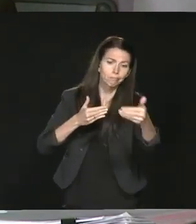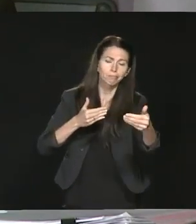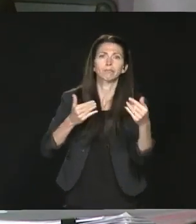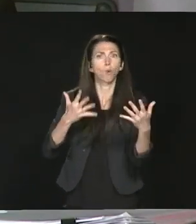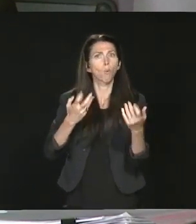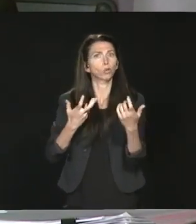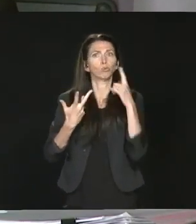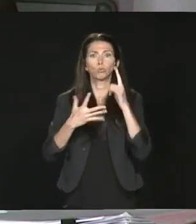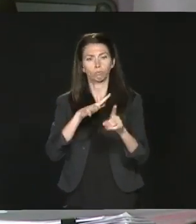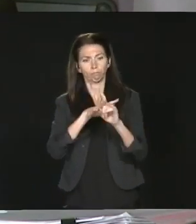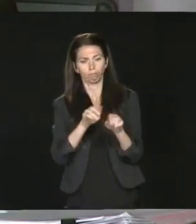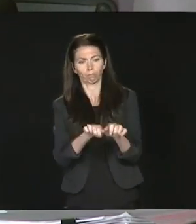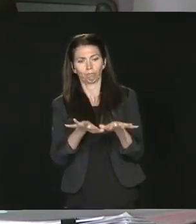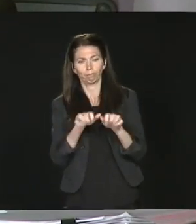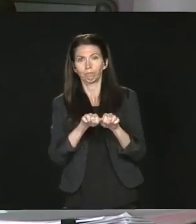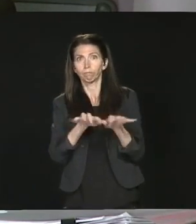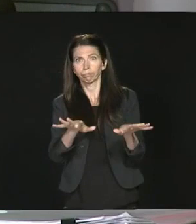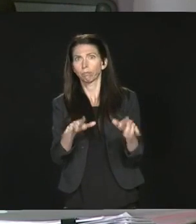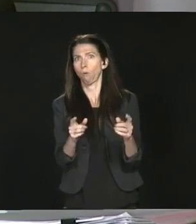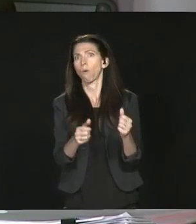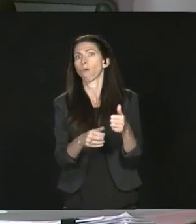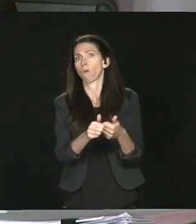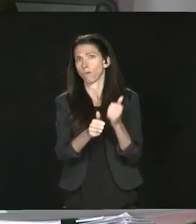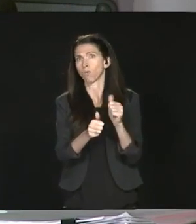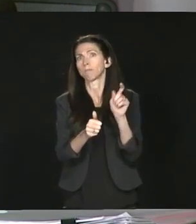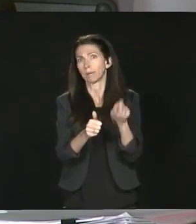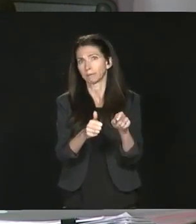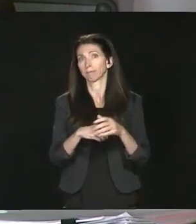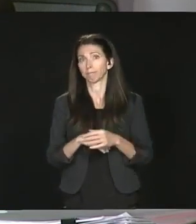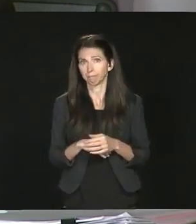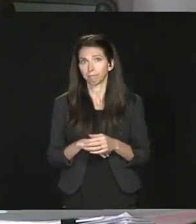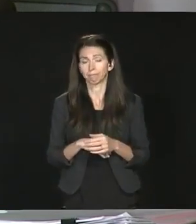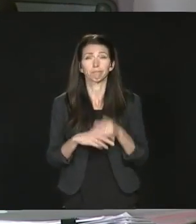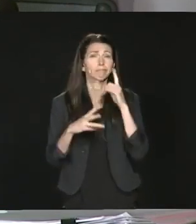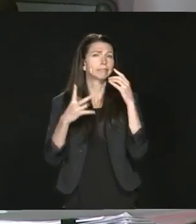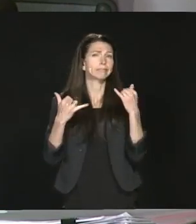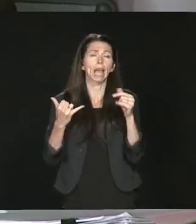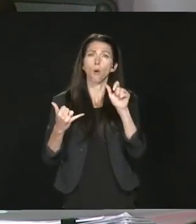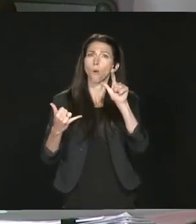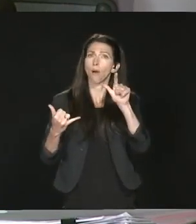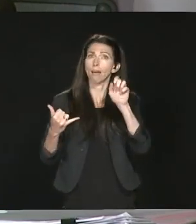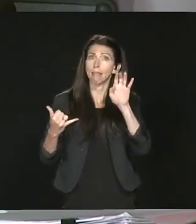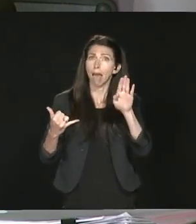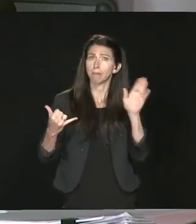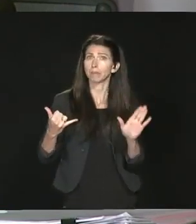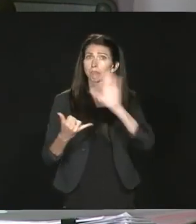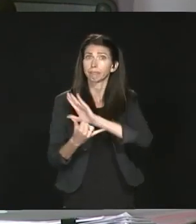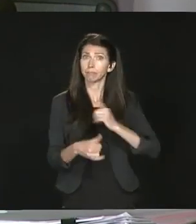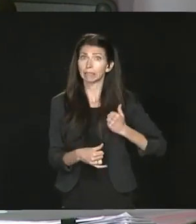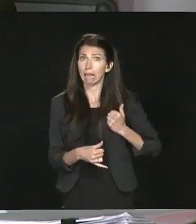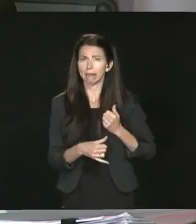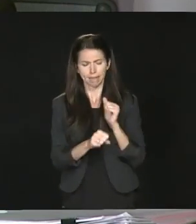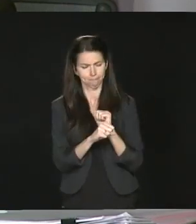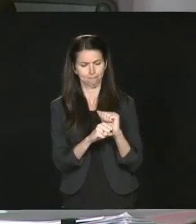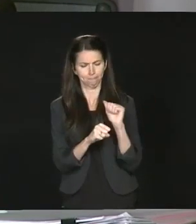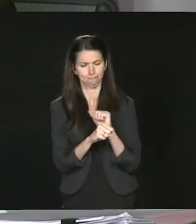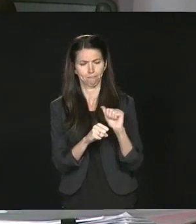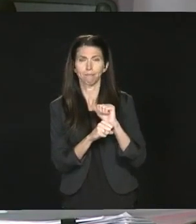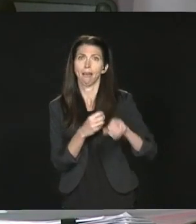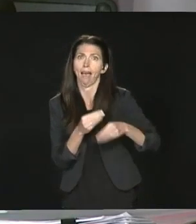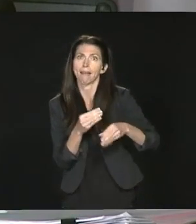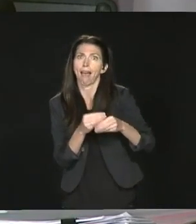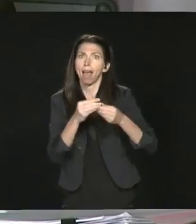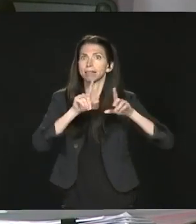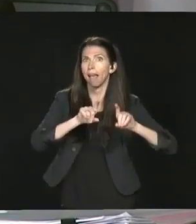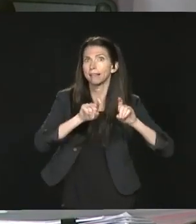spreading. Laboratories across the country have been working hard to increase testing capacity, building up equipment,